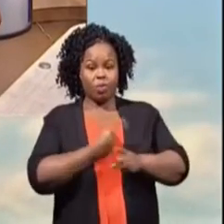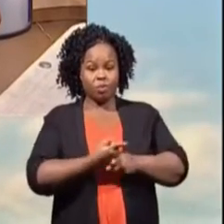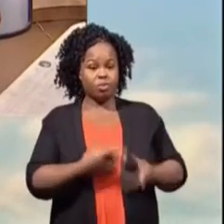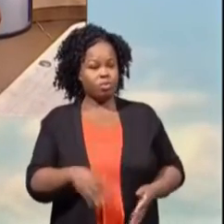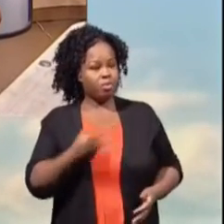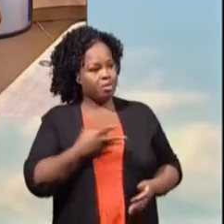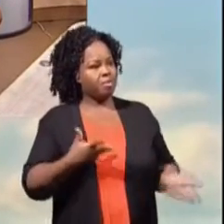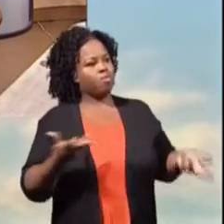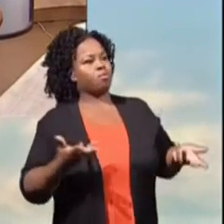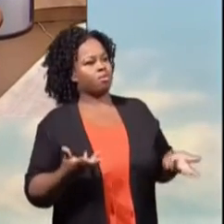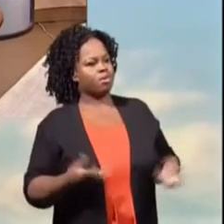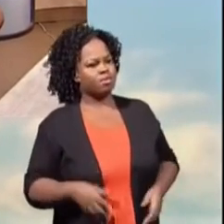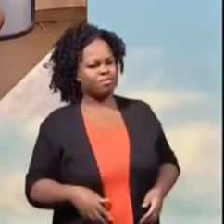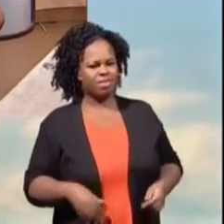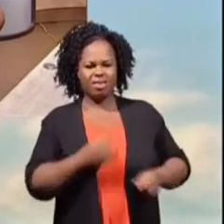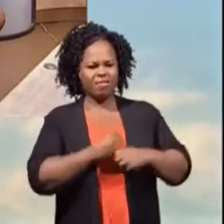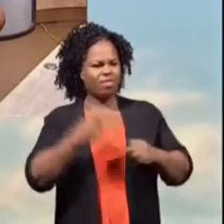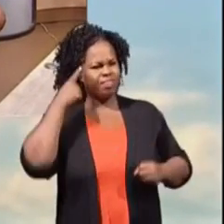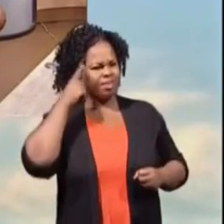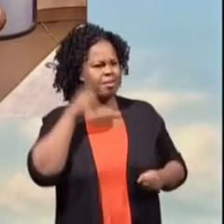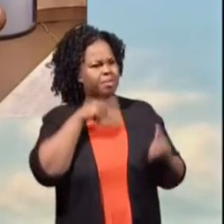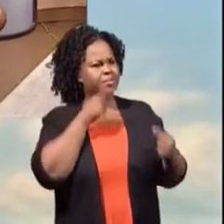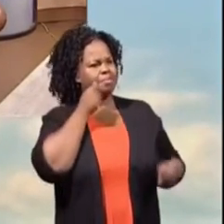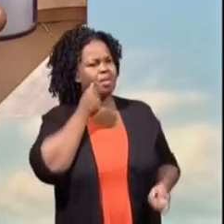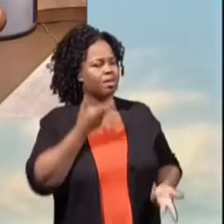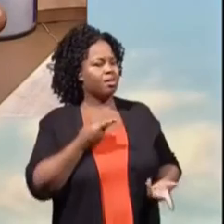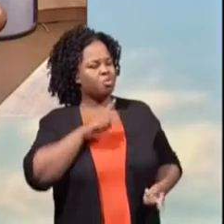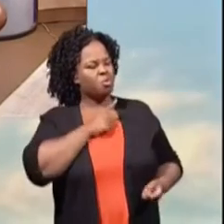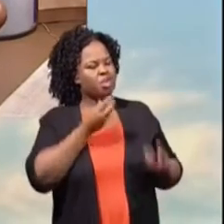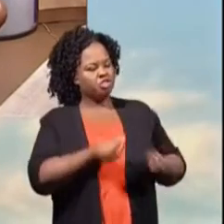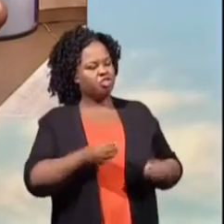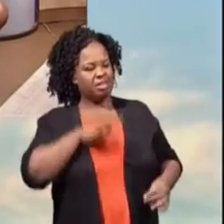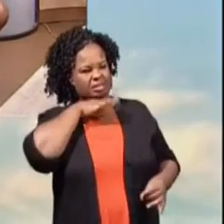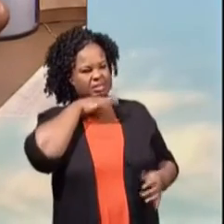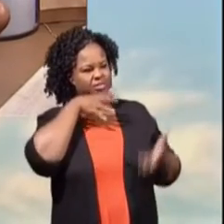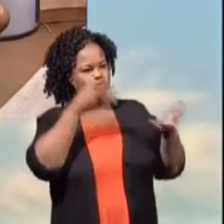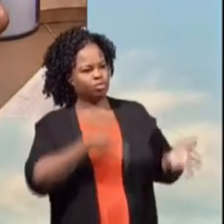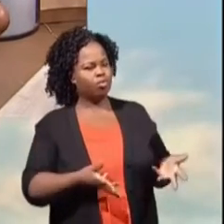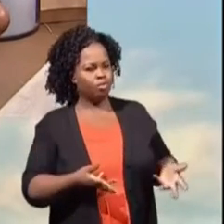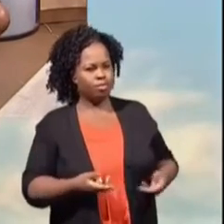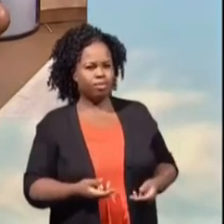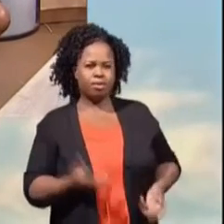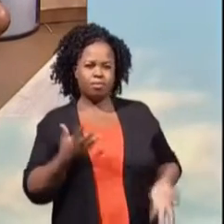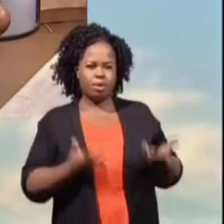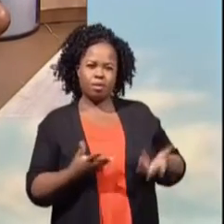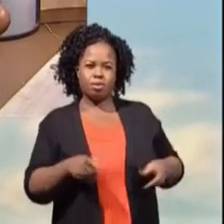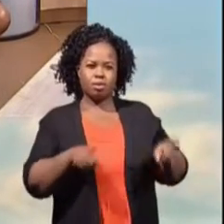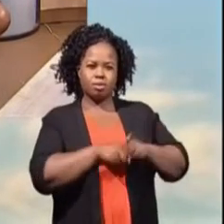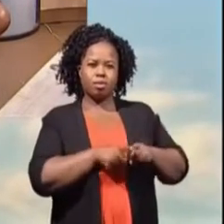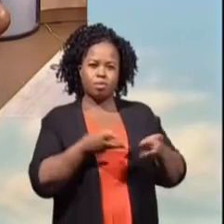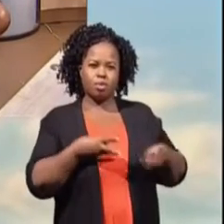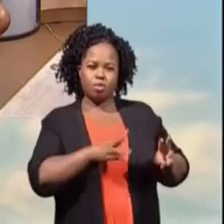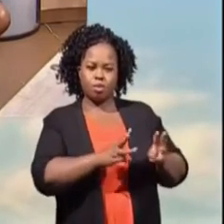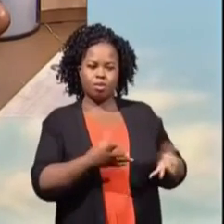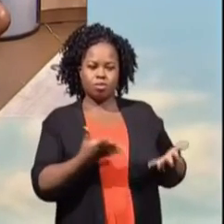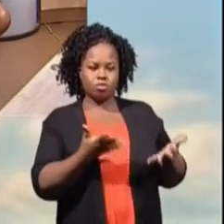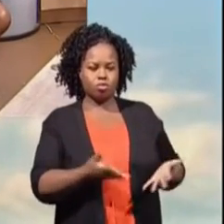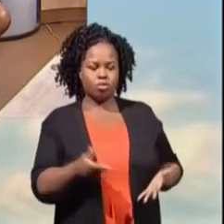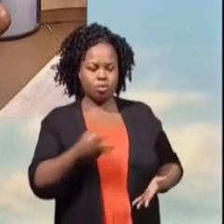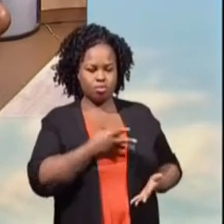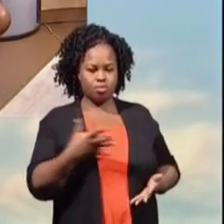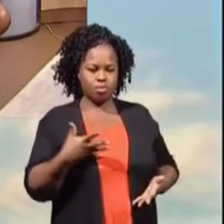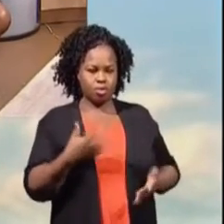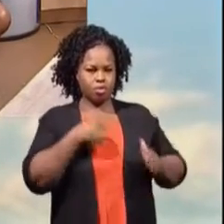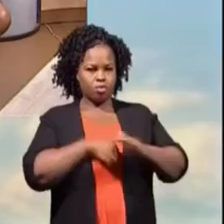mama bona o kae? Bona ga ba ha ba letsila so. But maybe ke the way tla go eleng ka teng. Me o